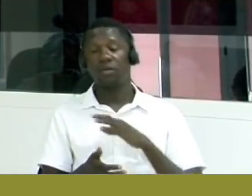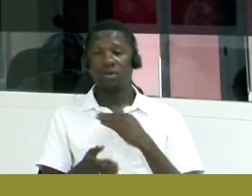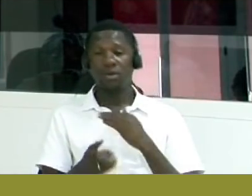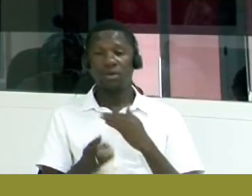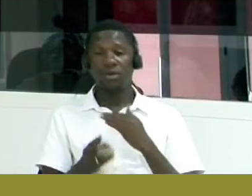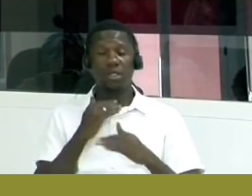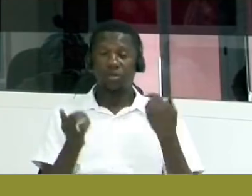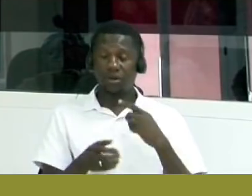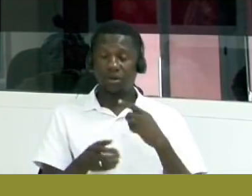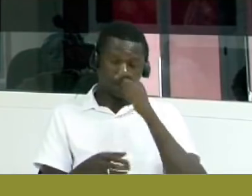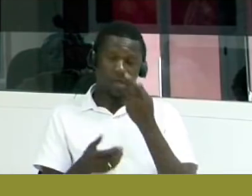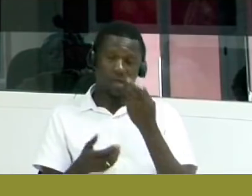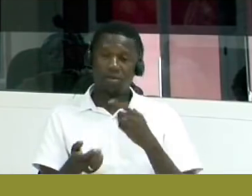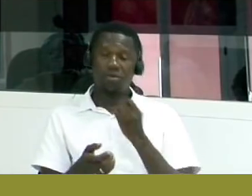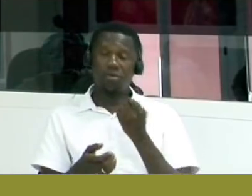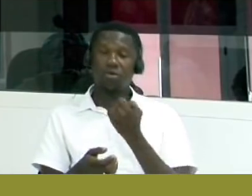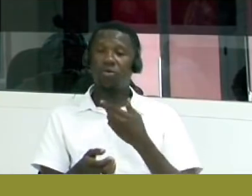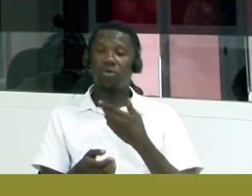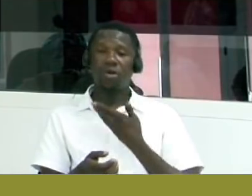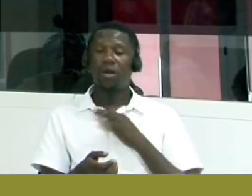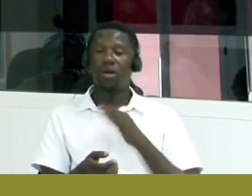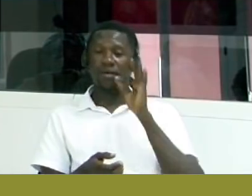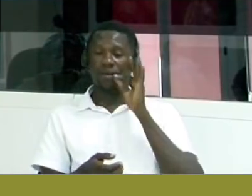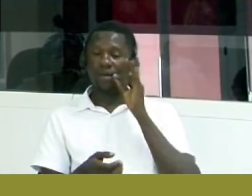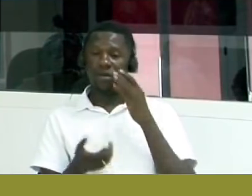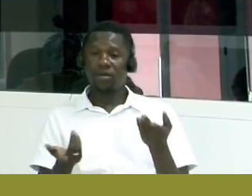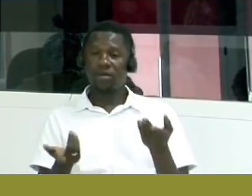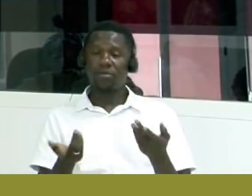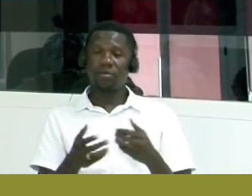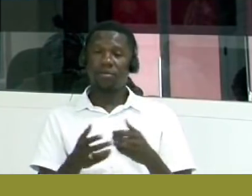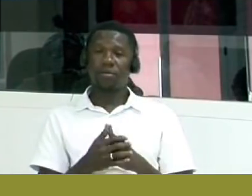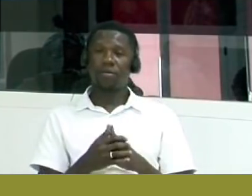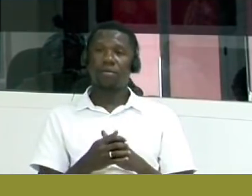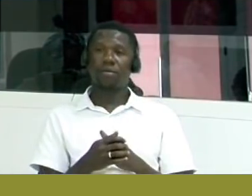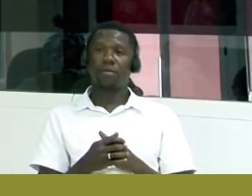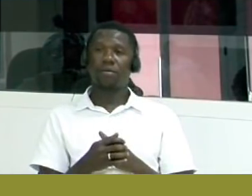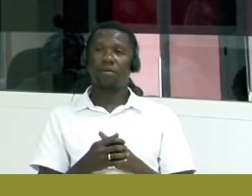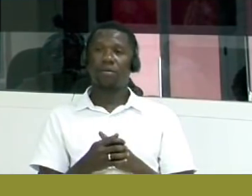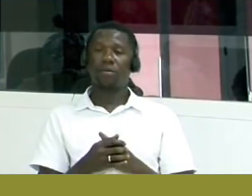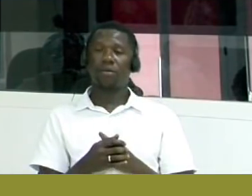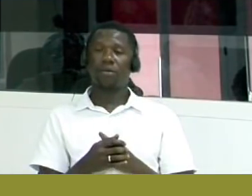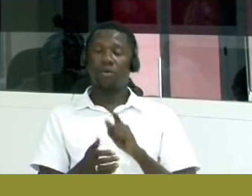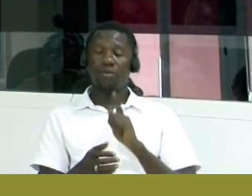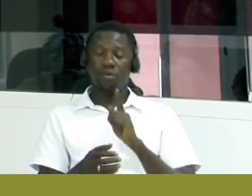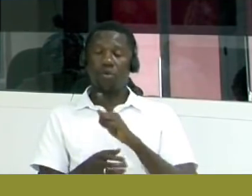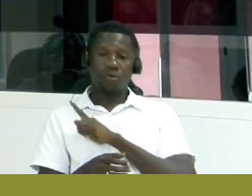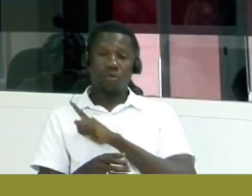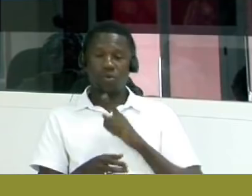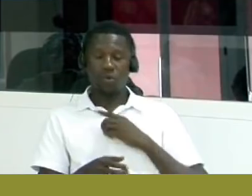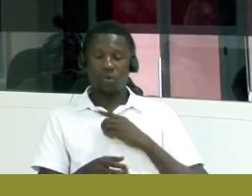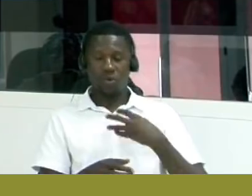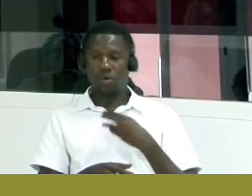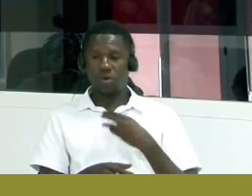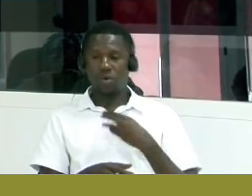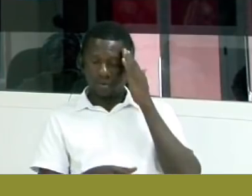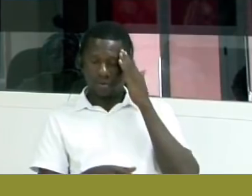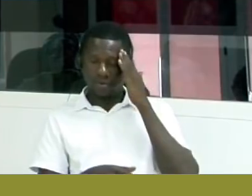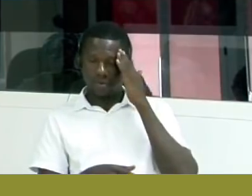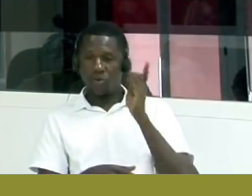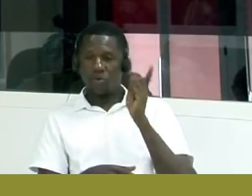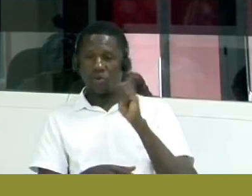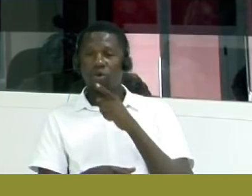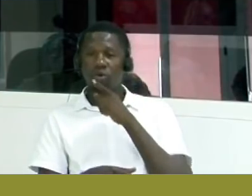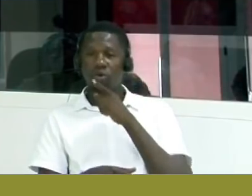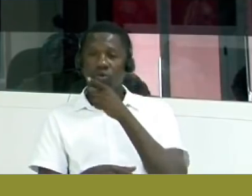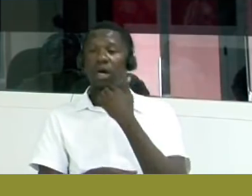die because I don't have the answer. You will not die. But we want to know what you asked